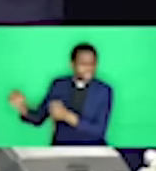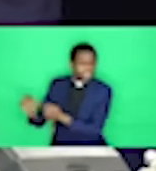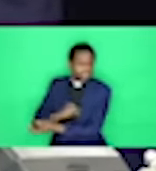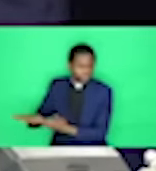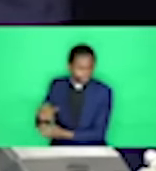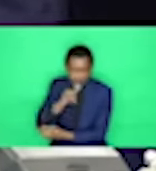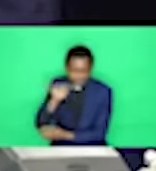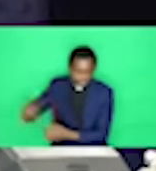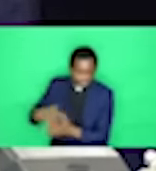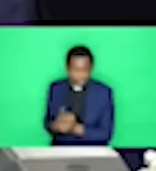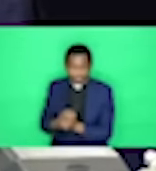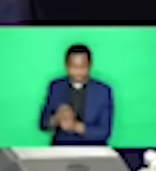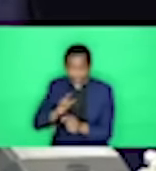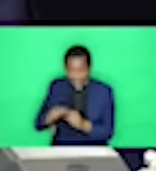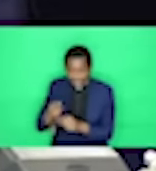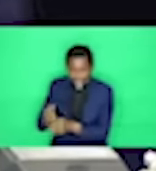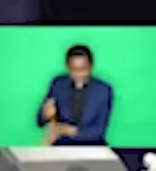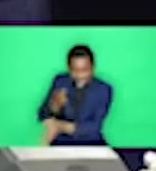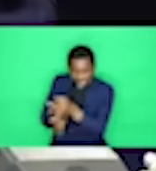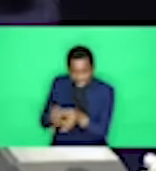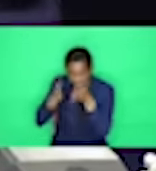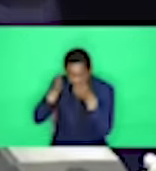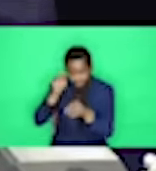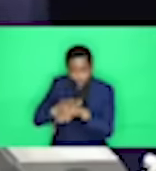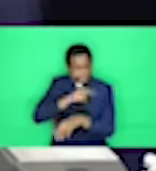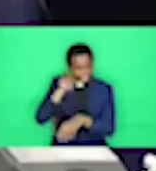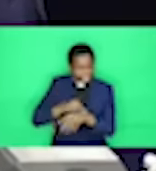generation. Now,